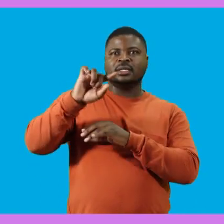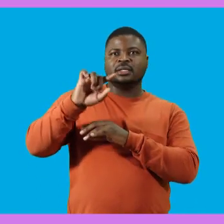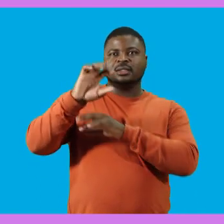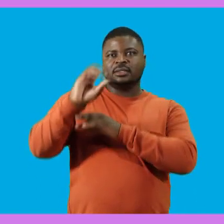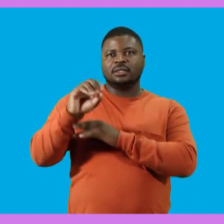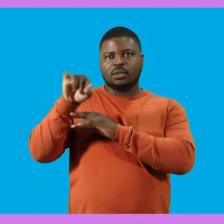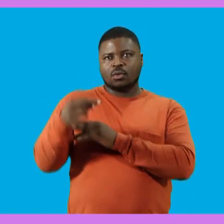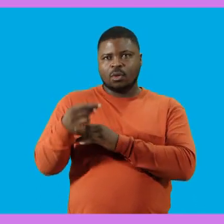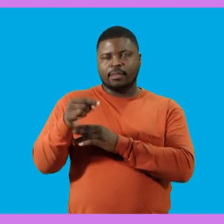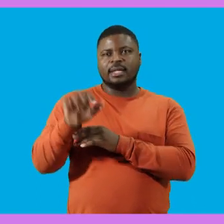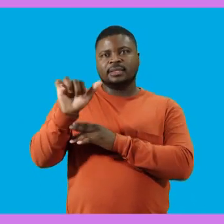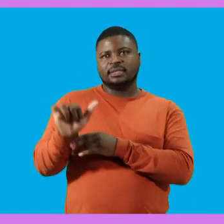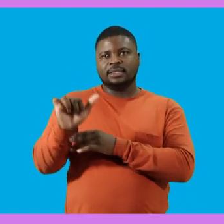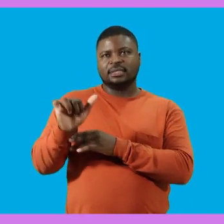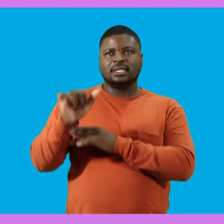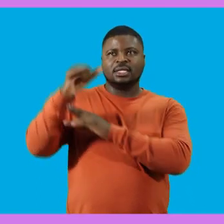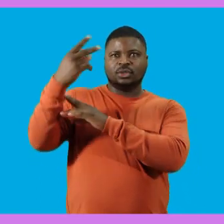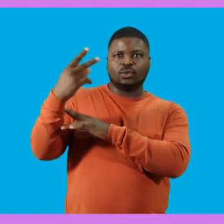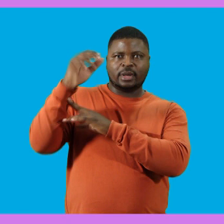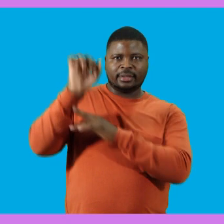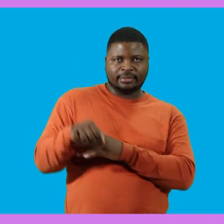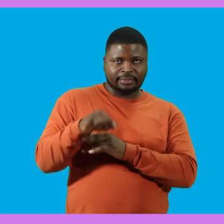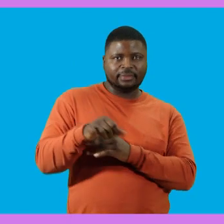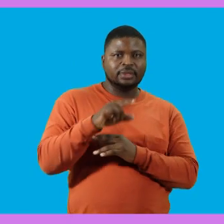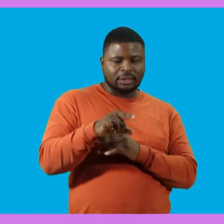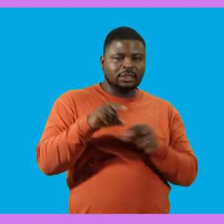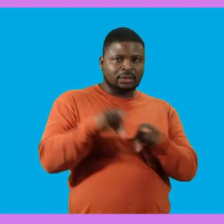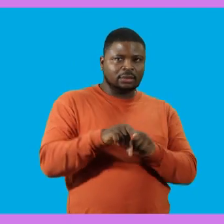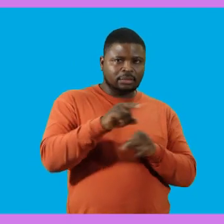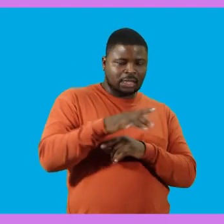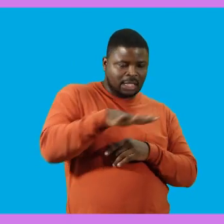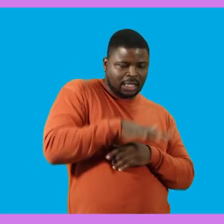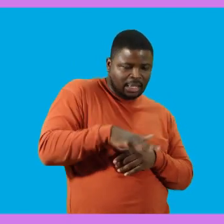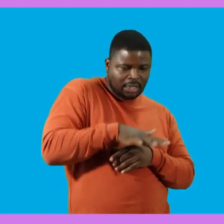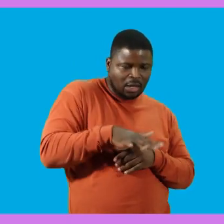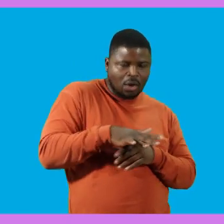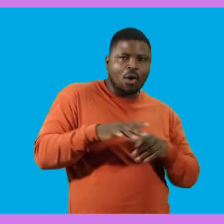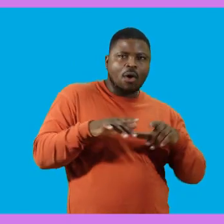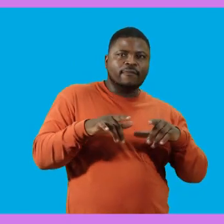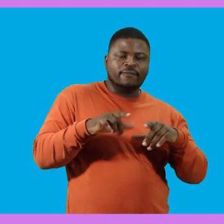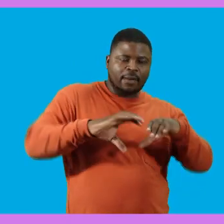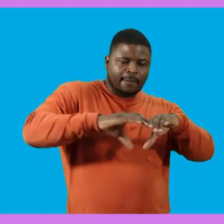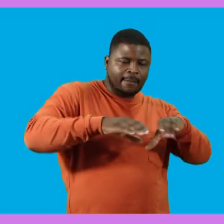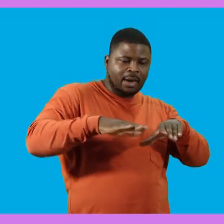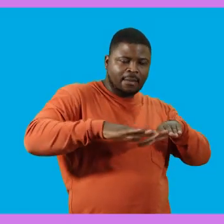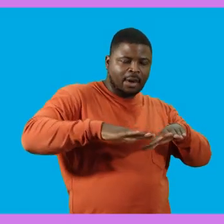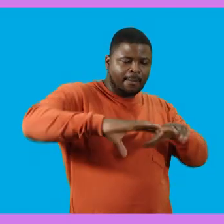square that. So then the area of the paving is going to be